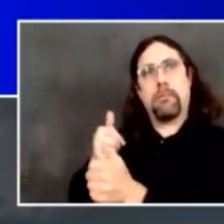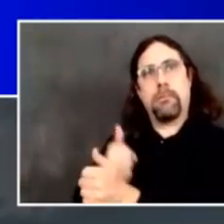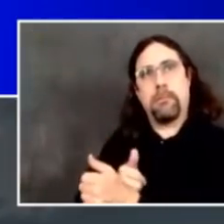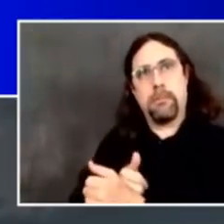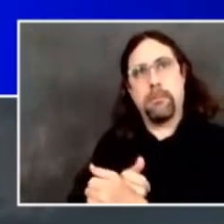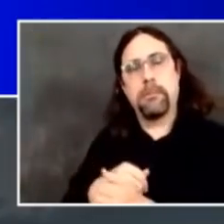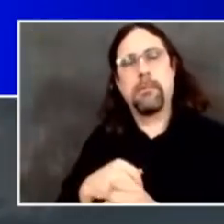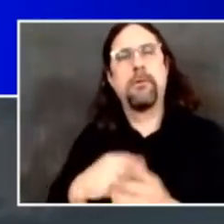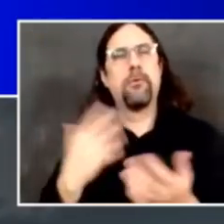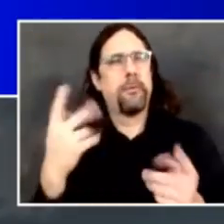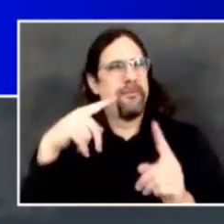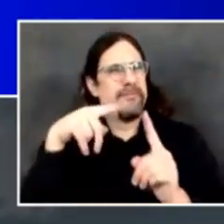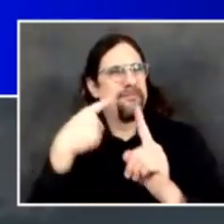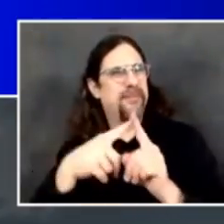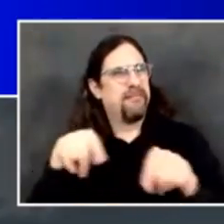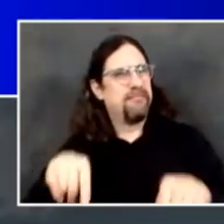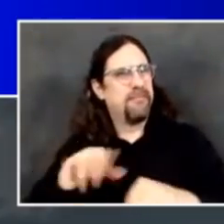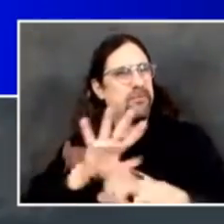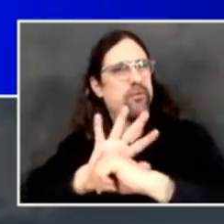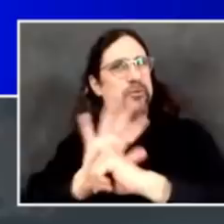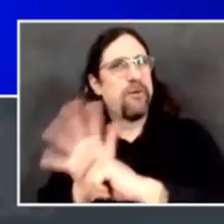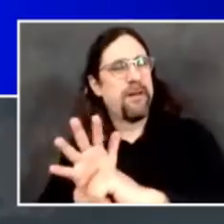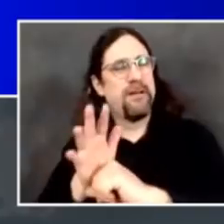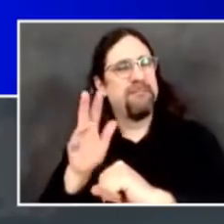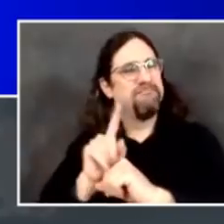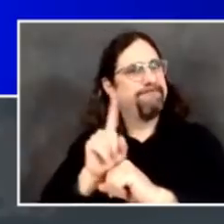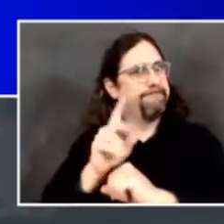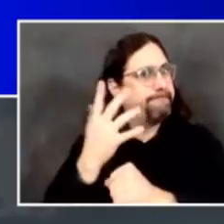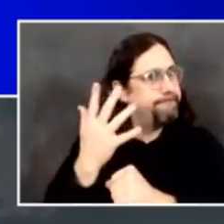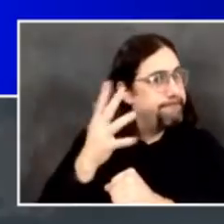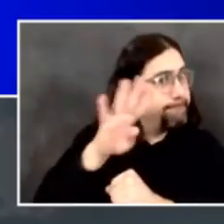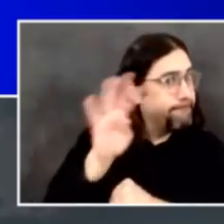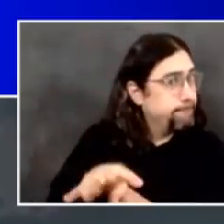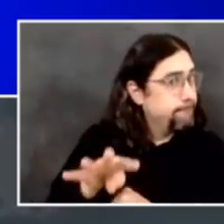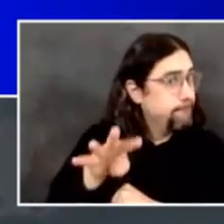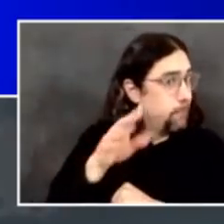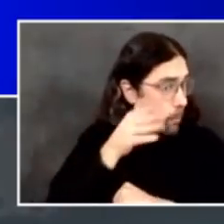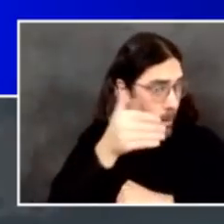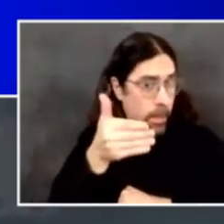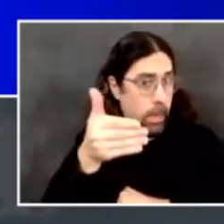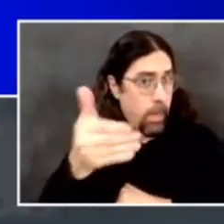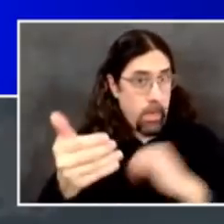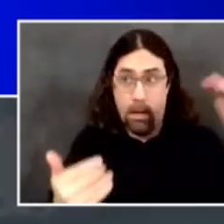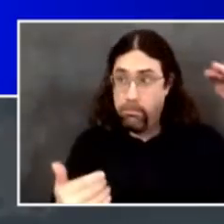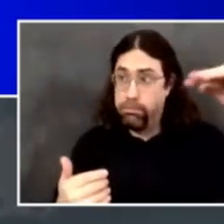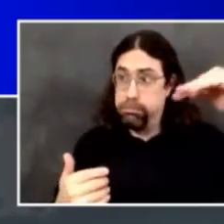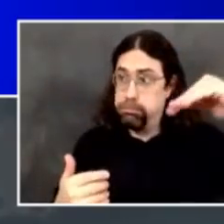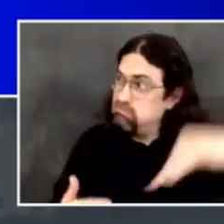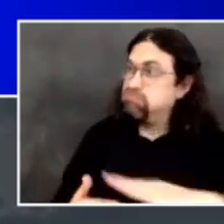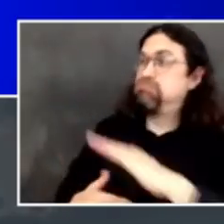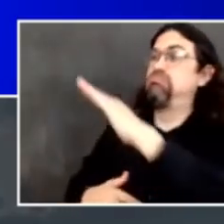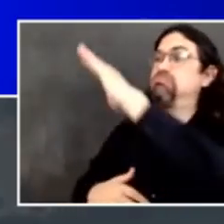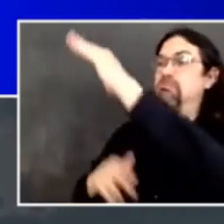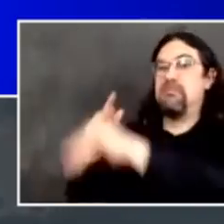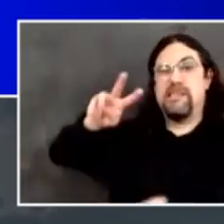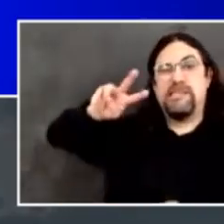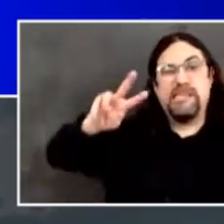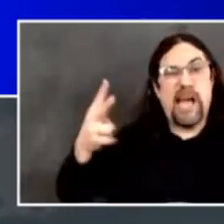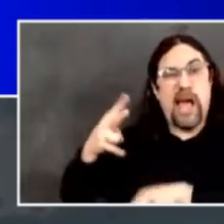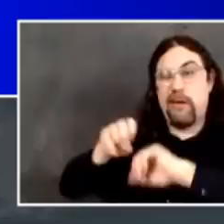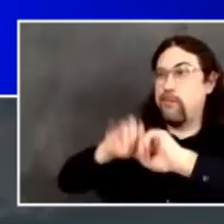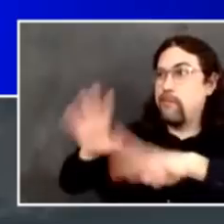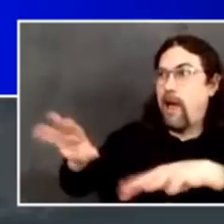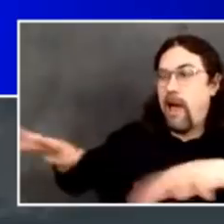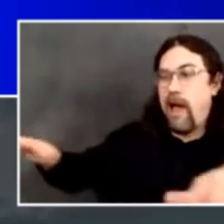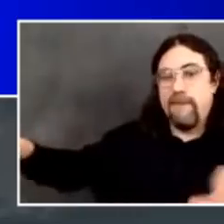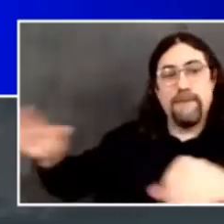control, ready at all times to protect our people. Now, the strategy will be one that could simply be summarized as buying